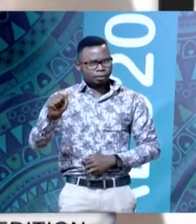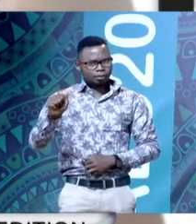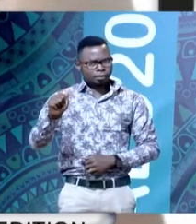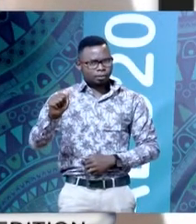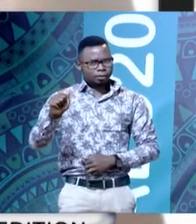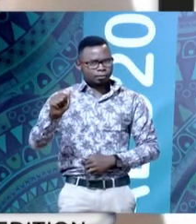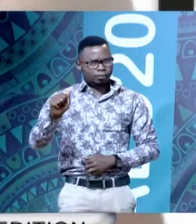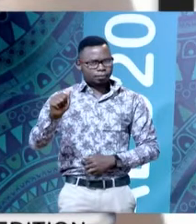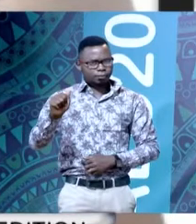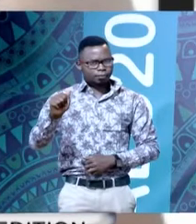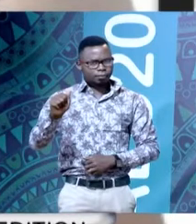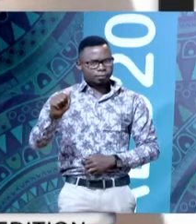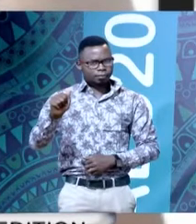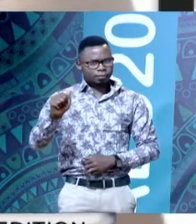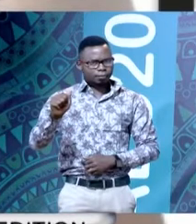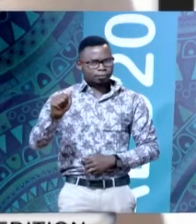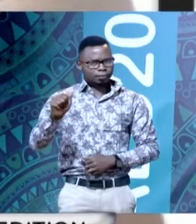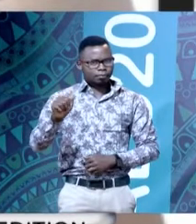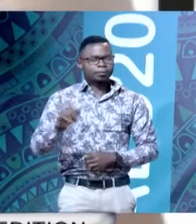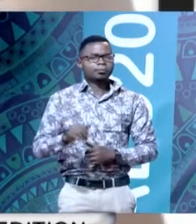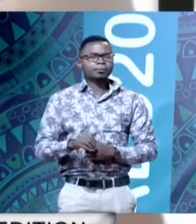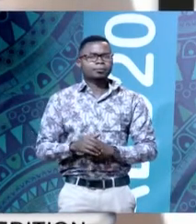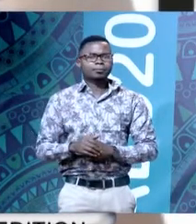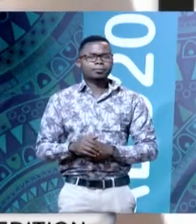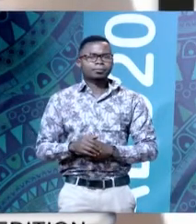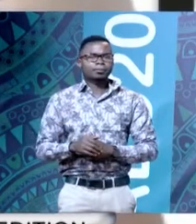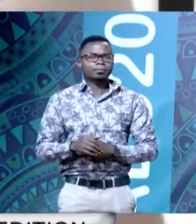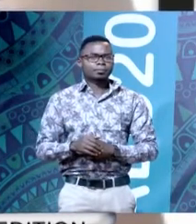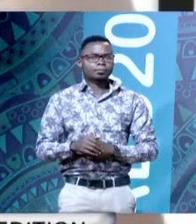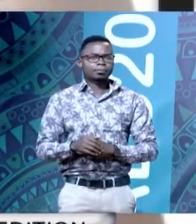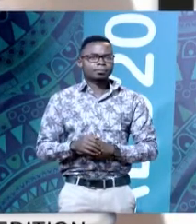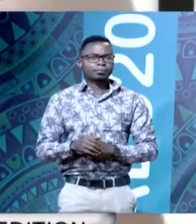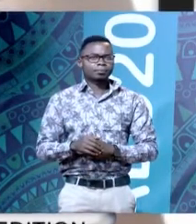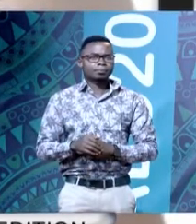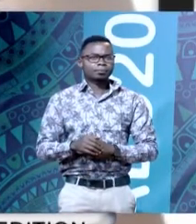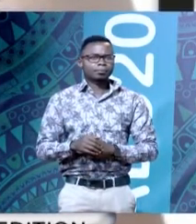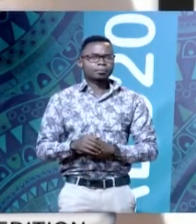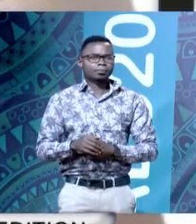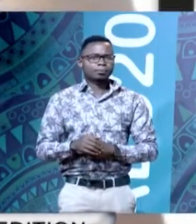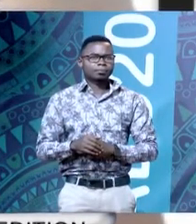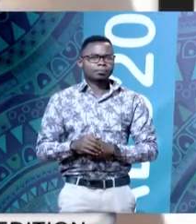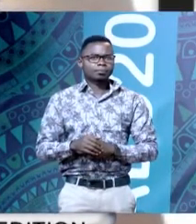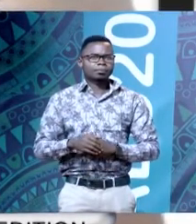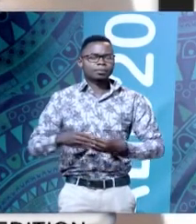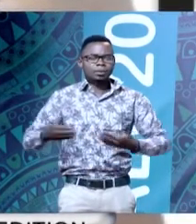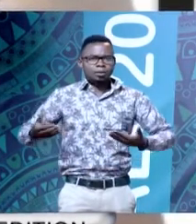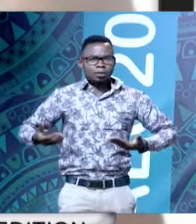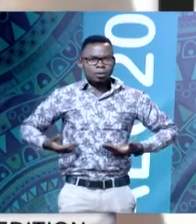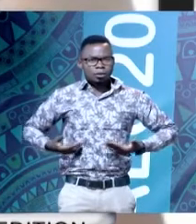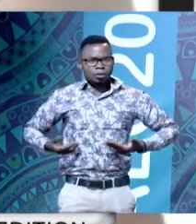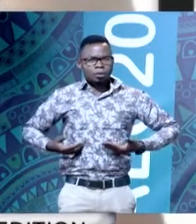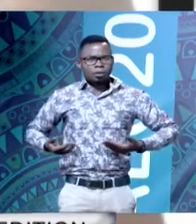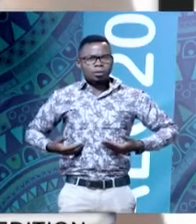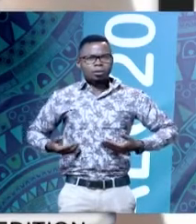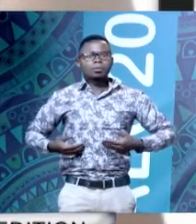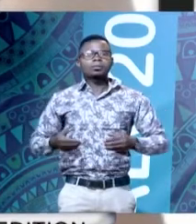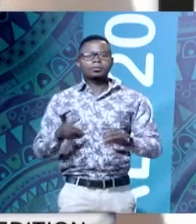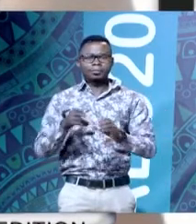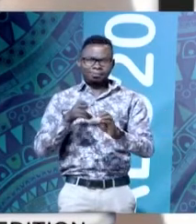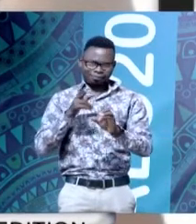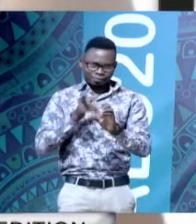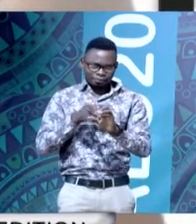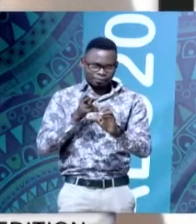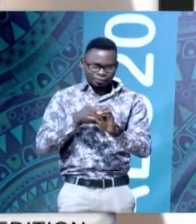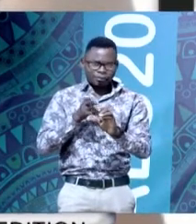40% of our population is below the age of 20. So we can say with